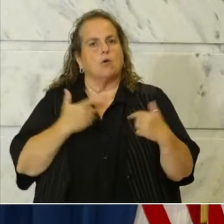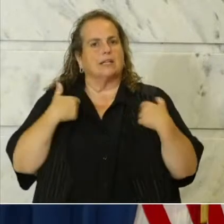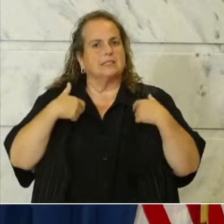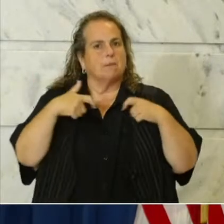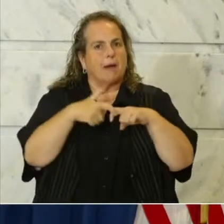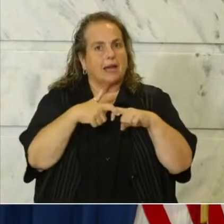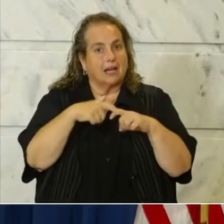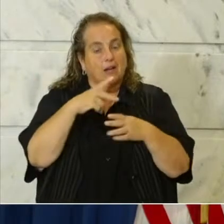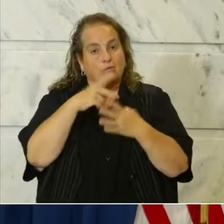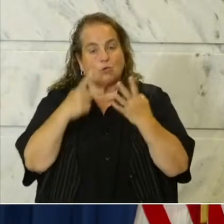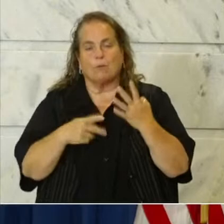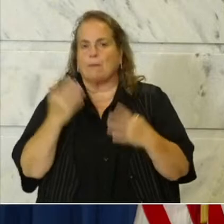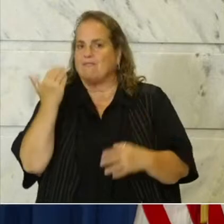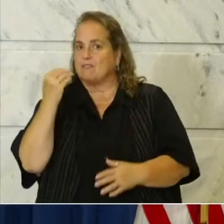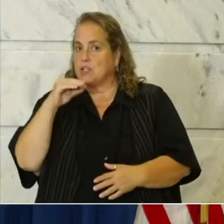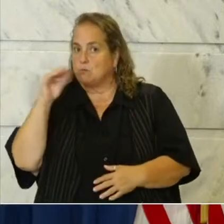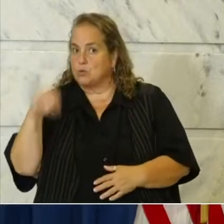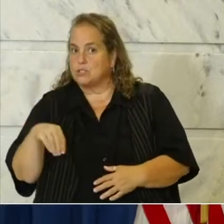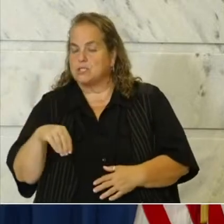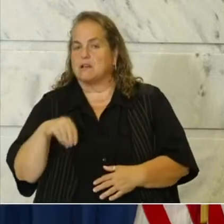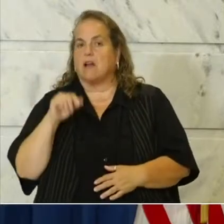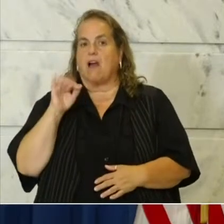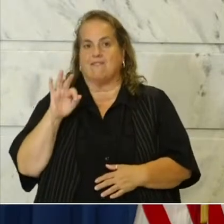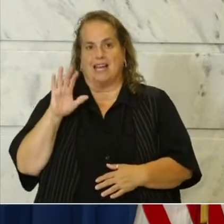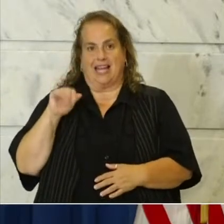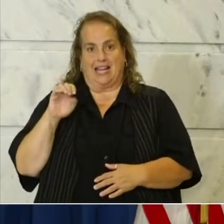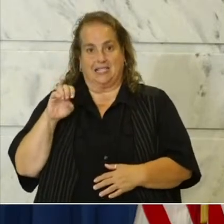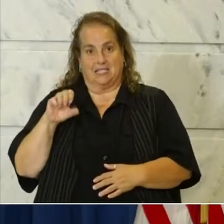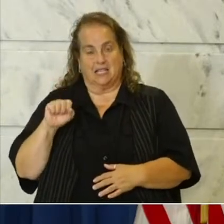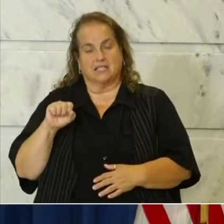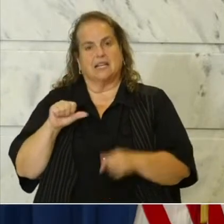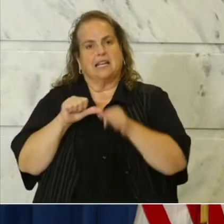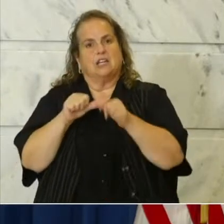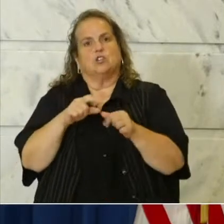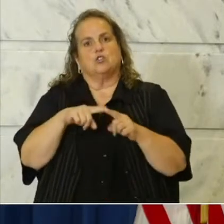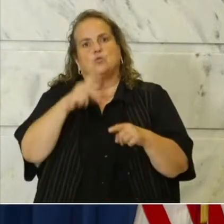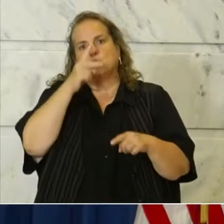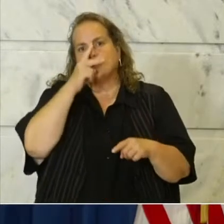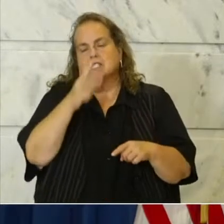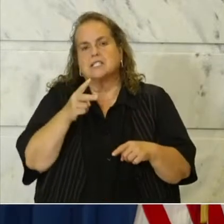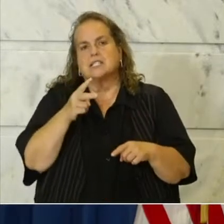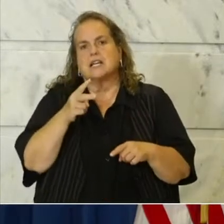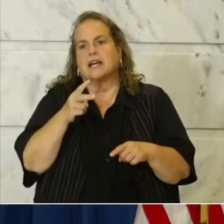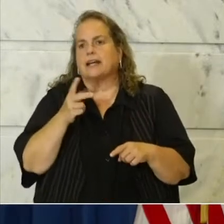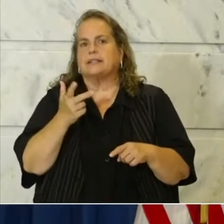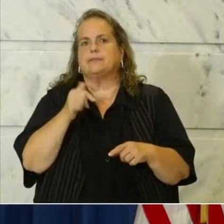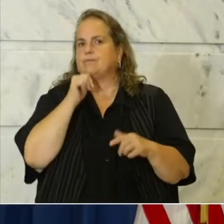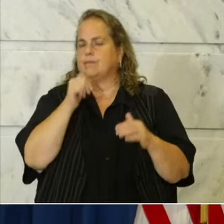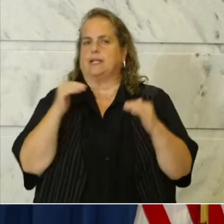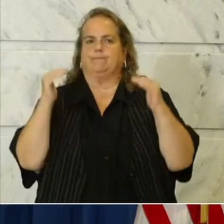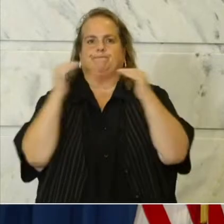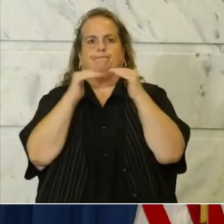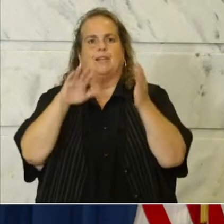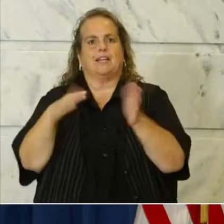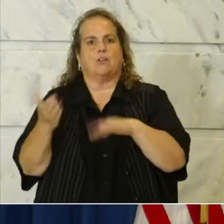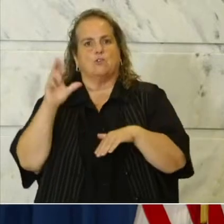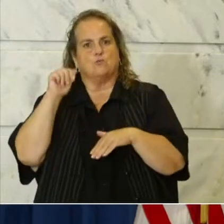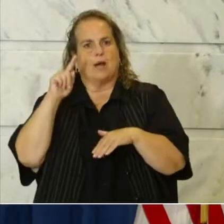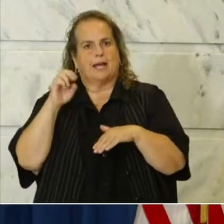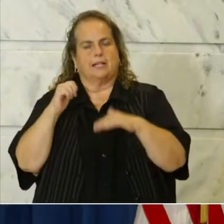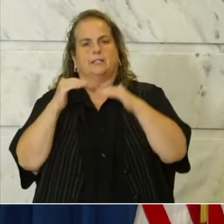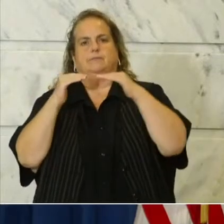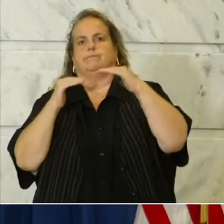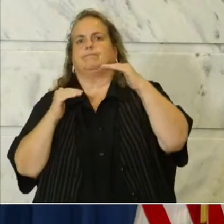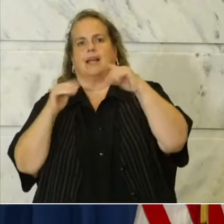up 15% of cases. We continue to see a disproportionate death rate. It's about the same